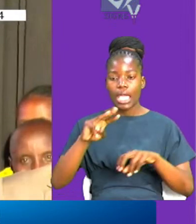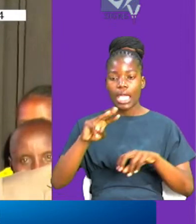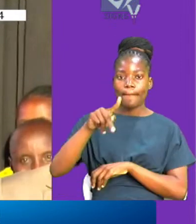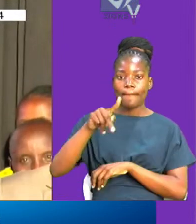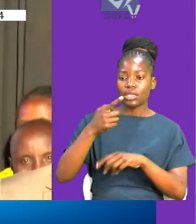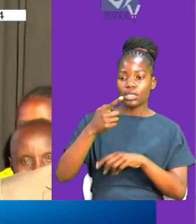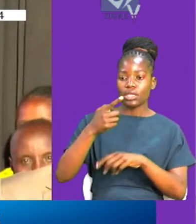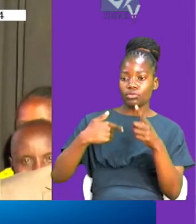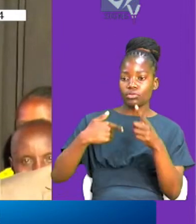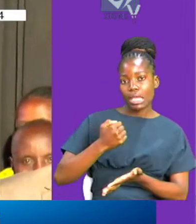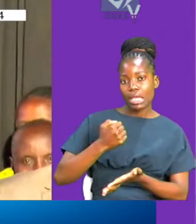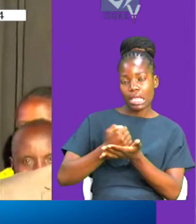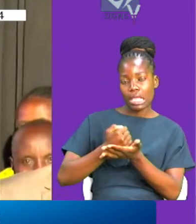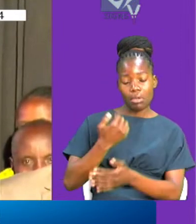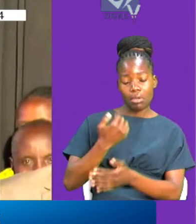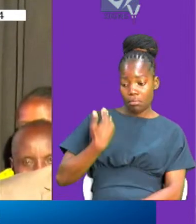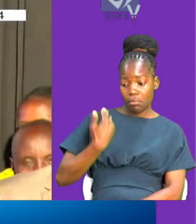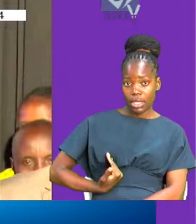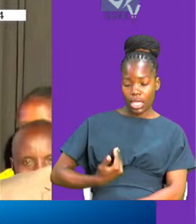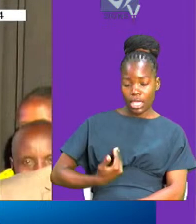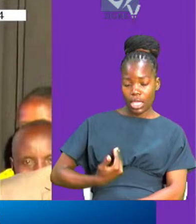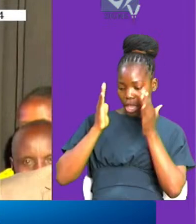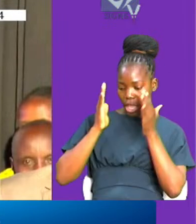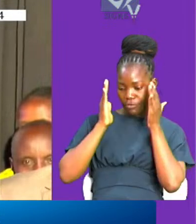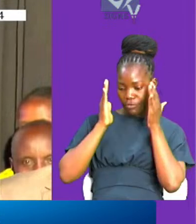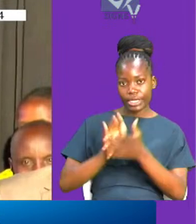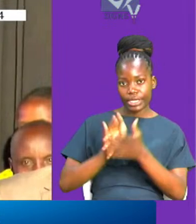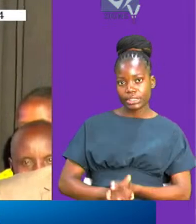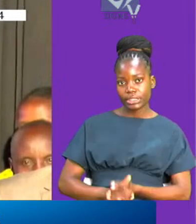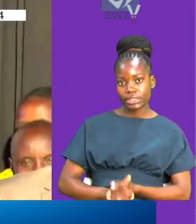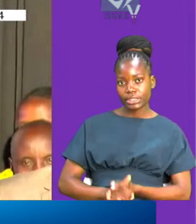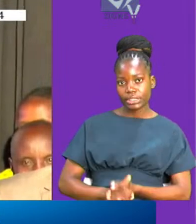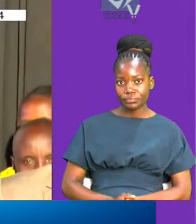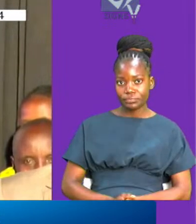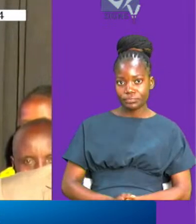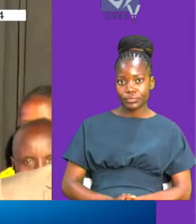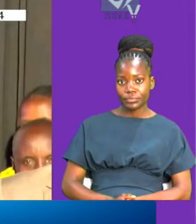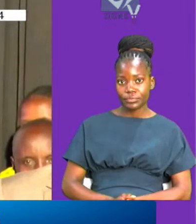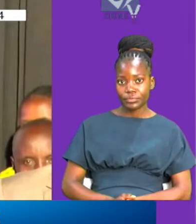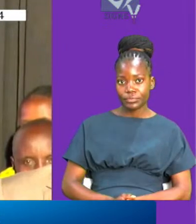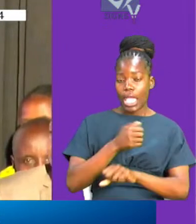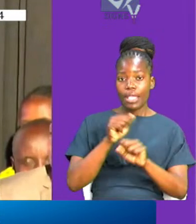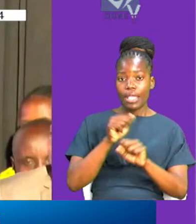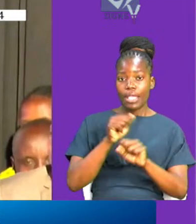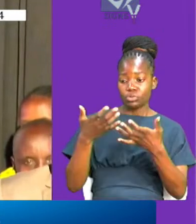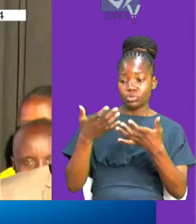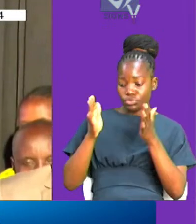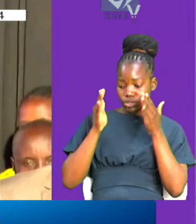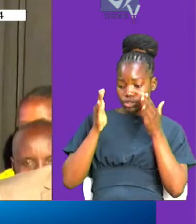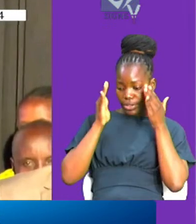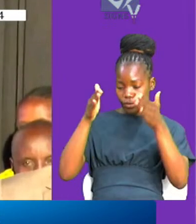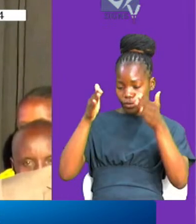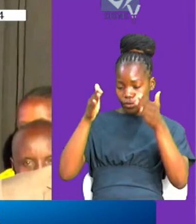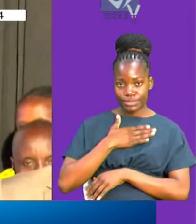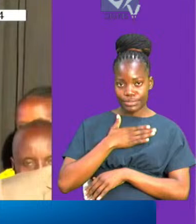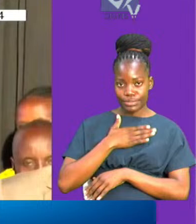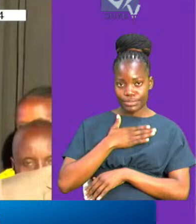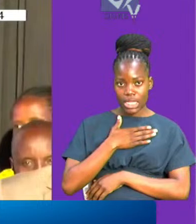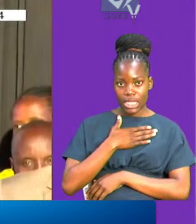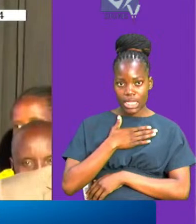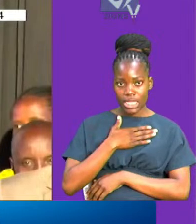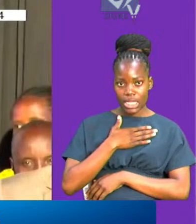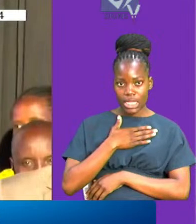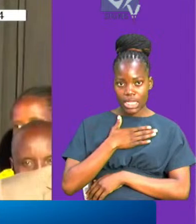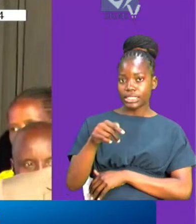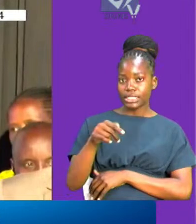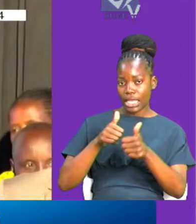kujeni munisaidie. Mimi am focused, and I cannot lose focus. And in this